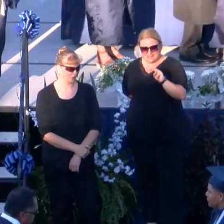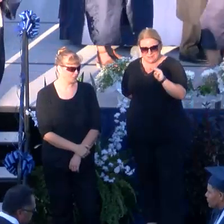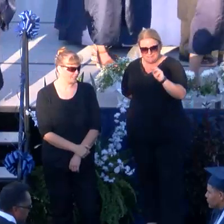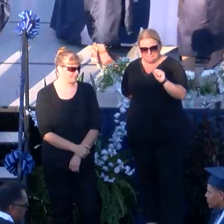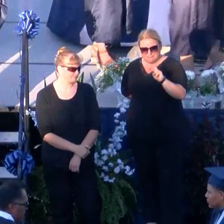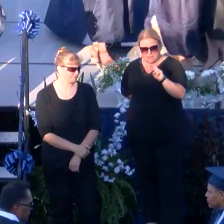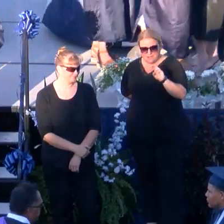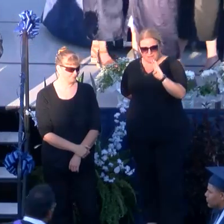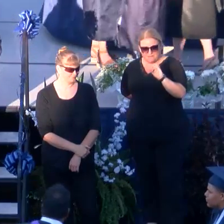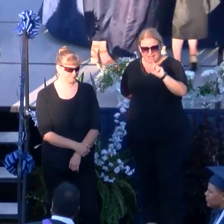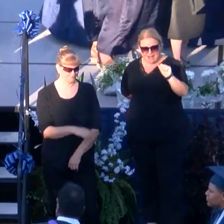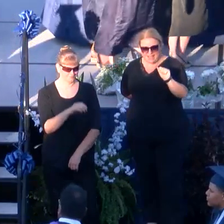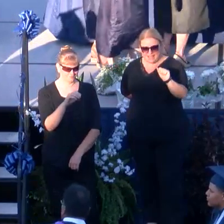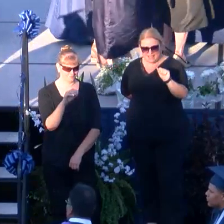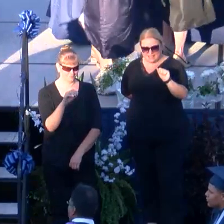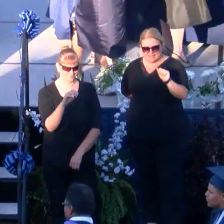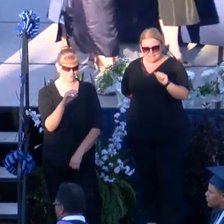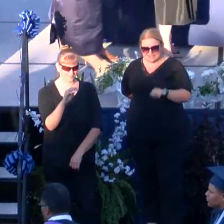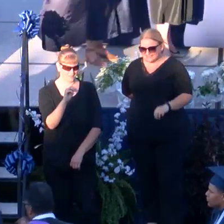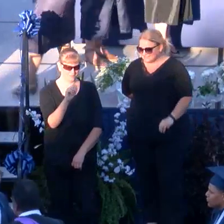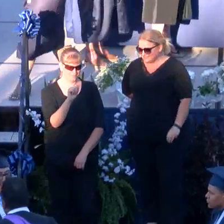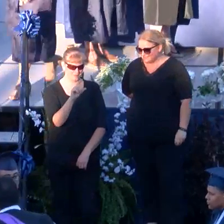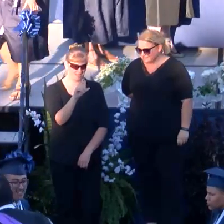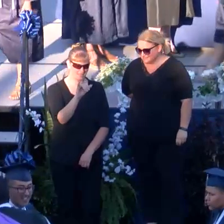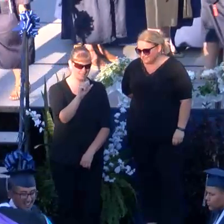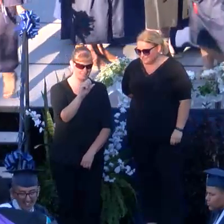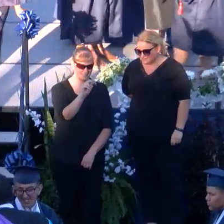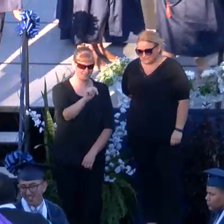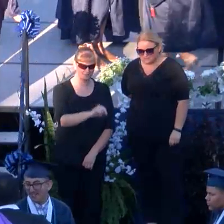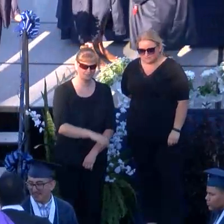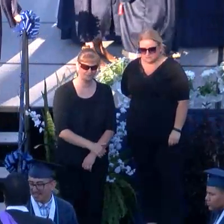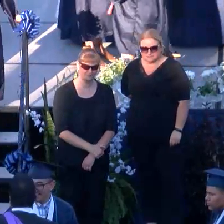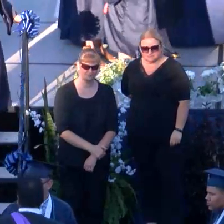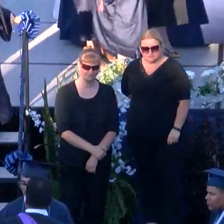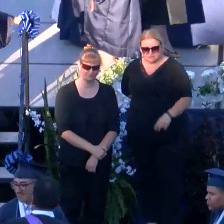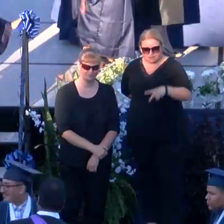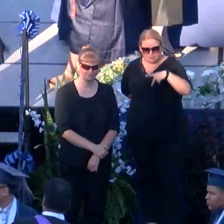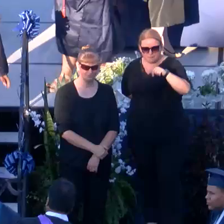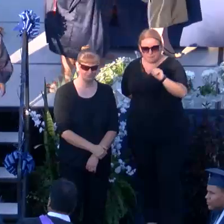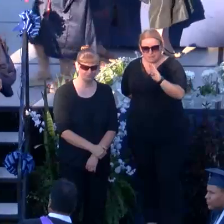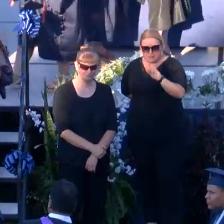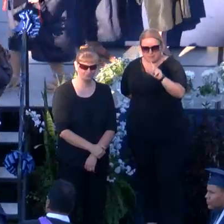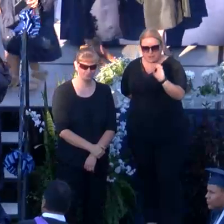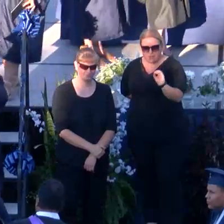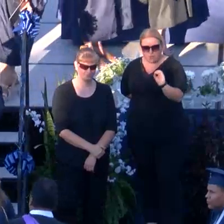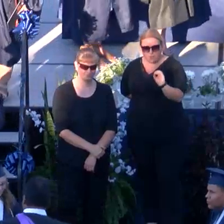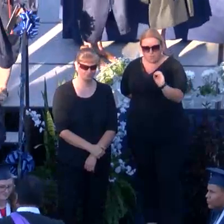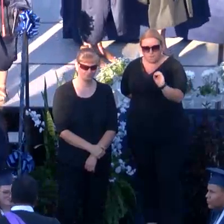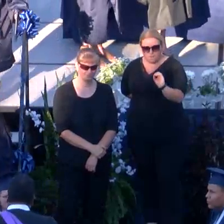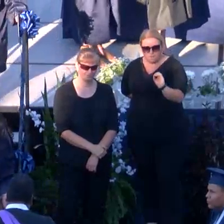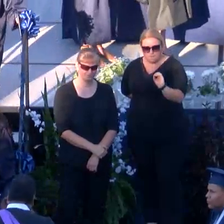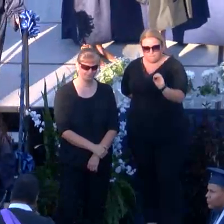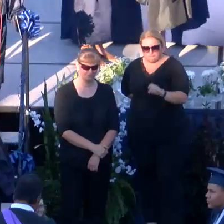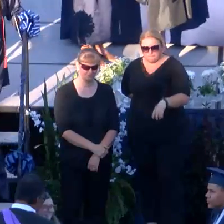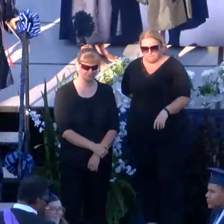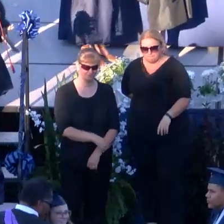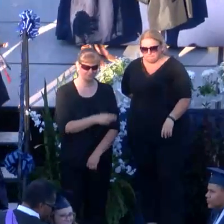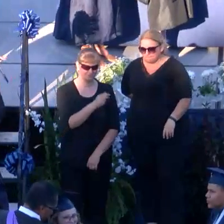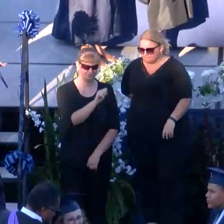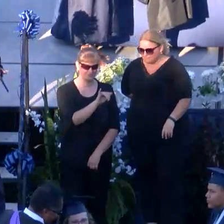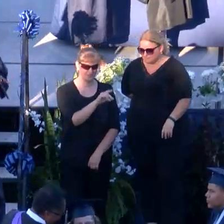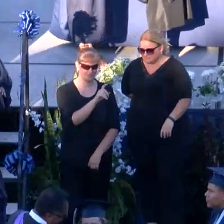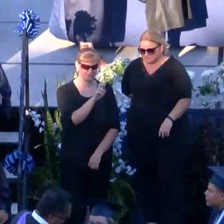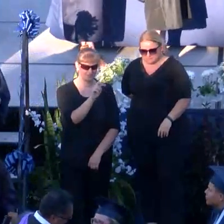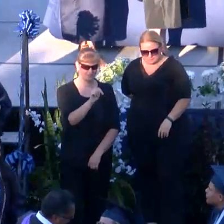Ortiz. Madison Reed. Pablo Carrasco. Hayden Cordeville.